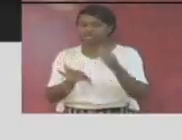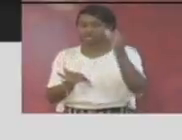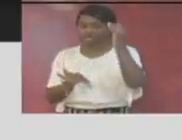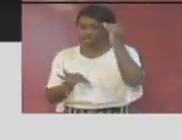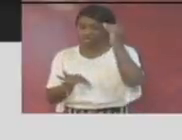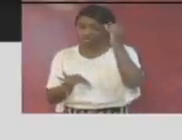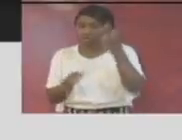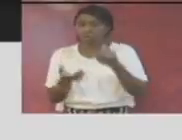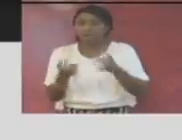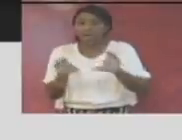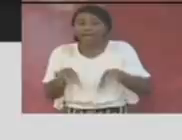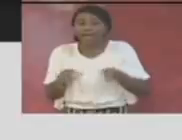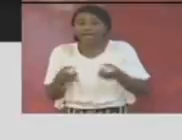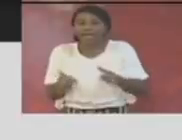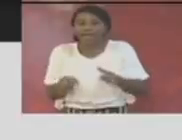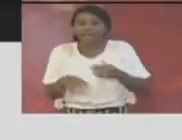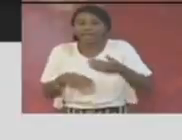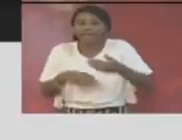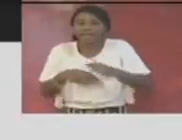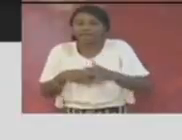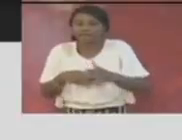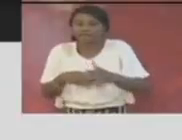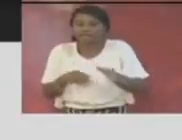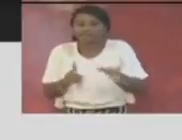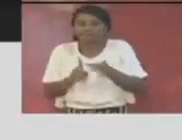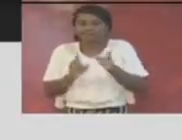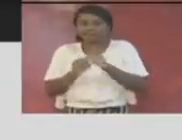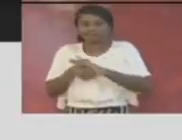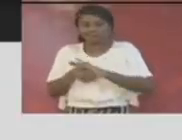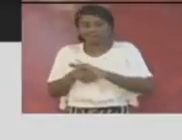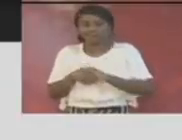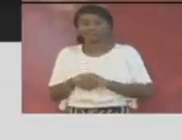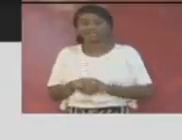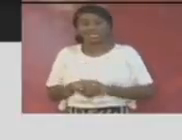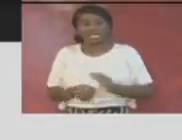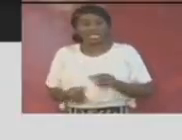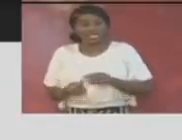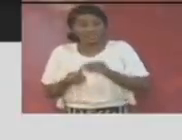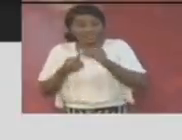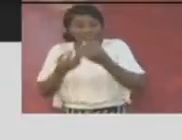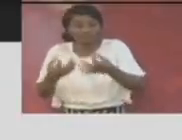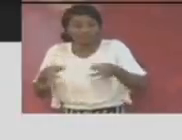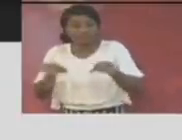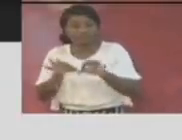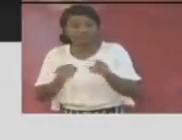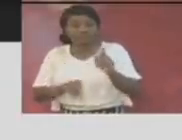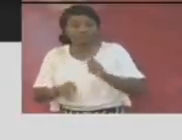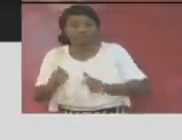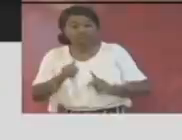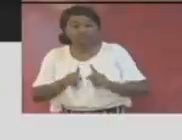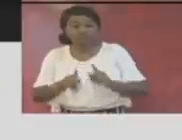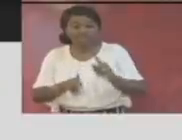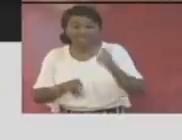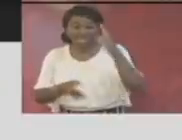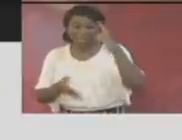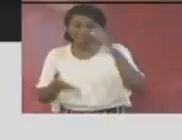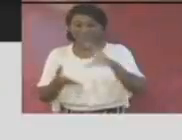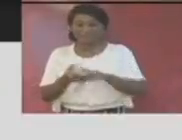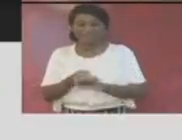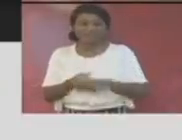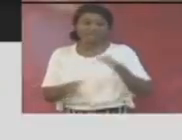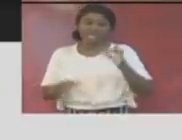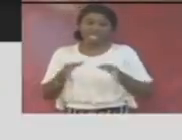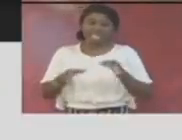health consequences of COVID-19 infection. And this is especially important for those of us who believe that if we